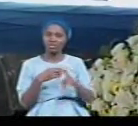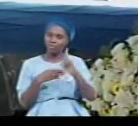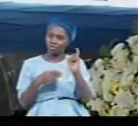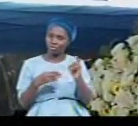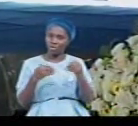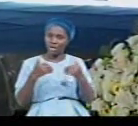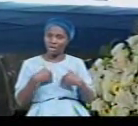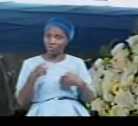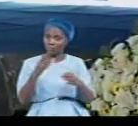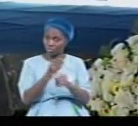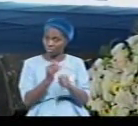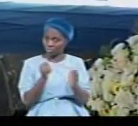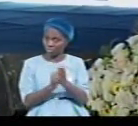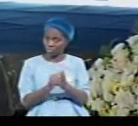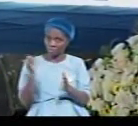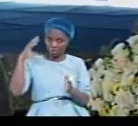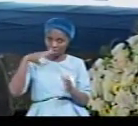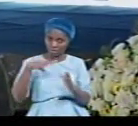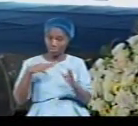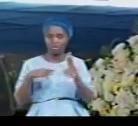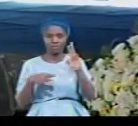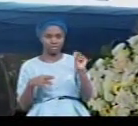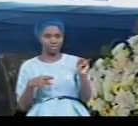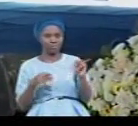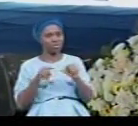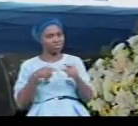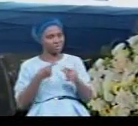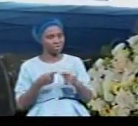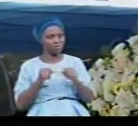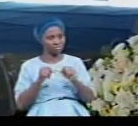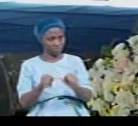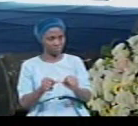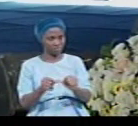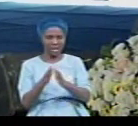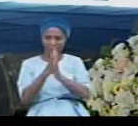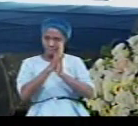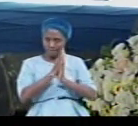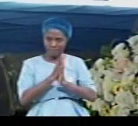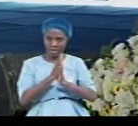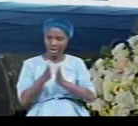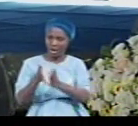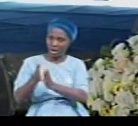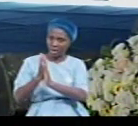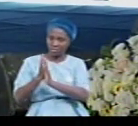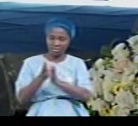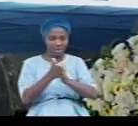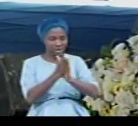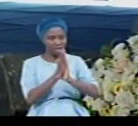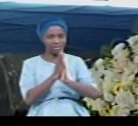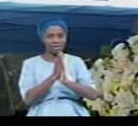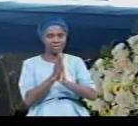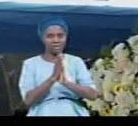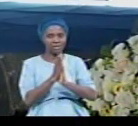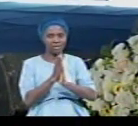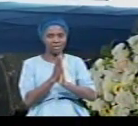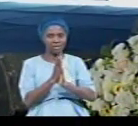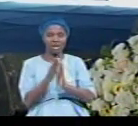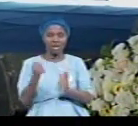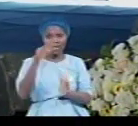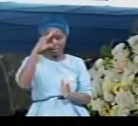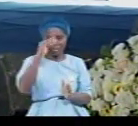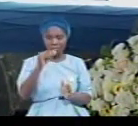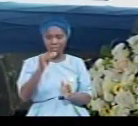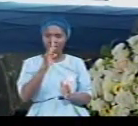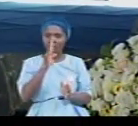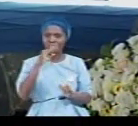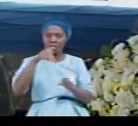No. Stay there. Pray, ask, demand, be importunate. That's